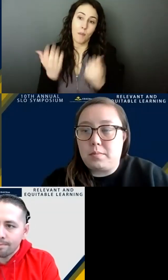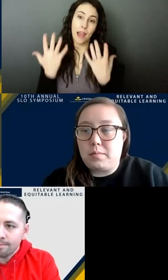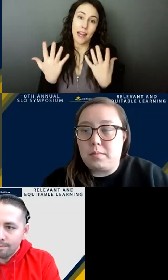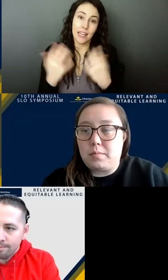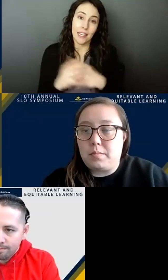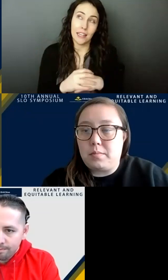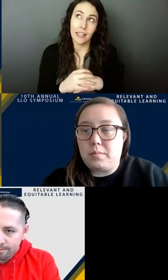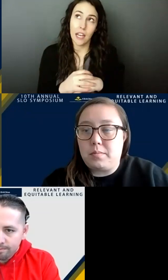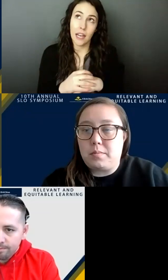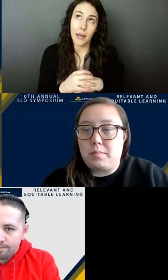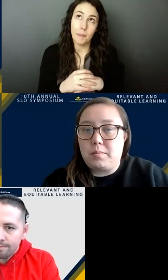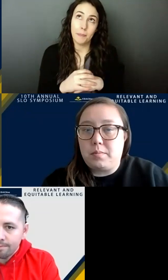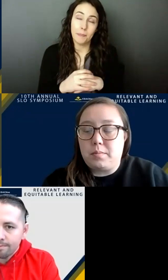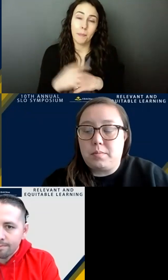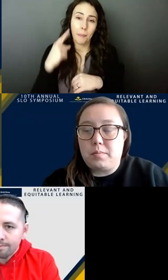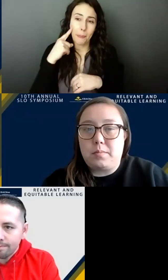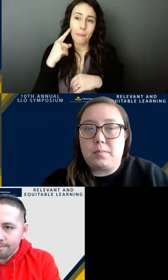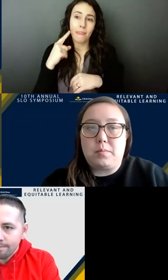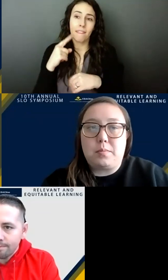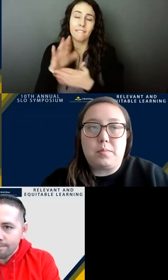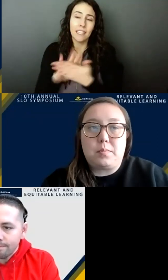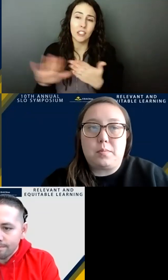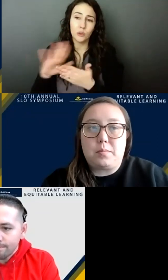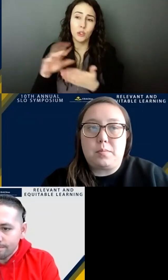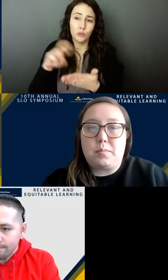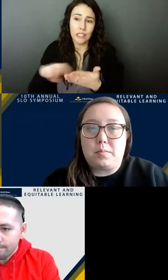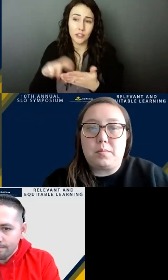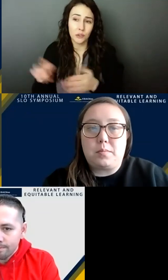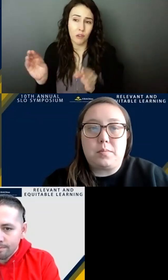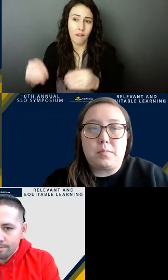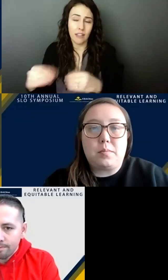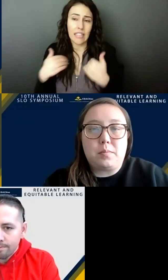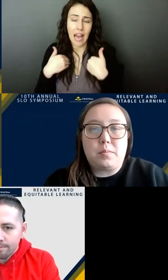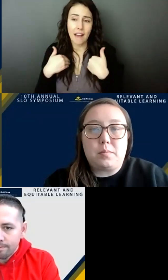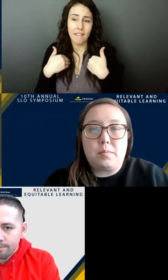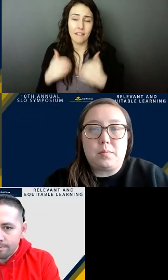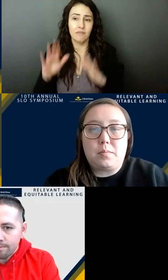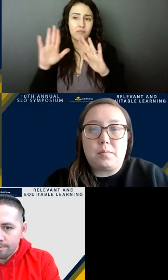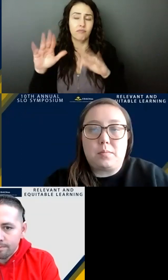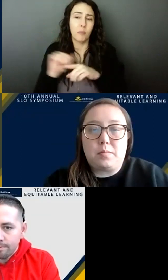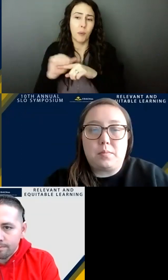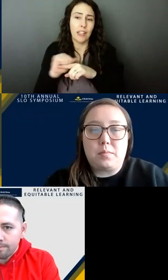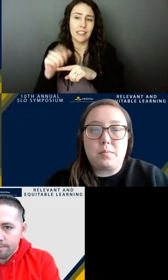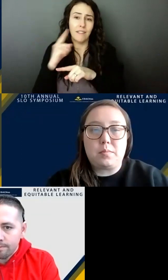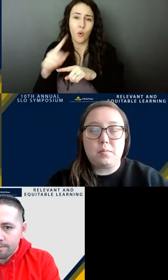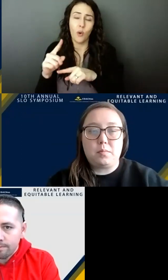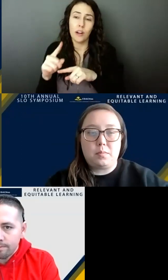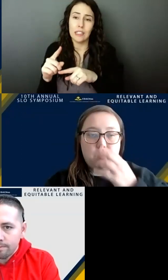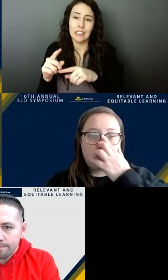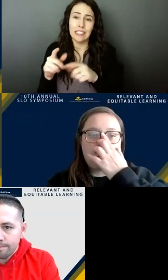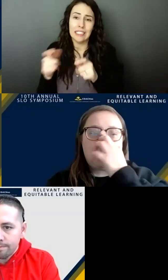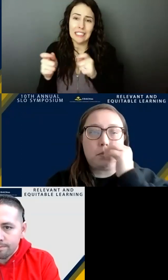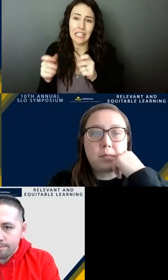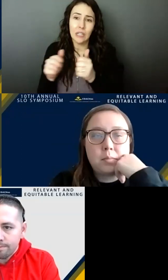I think the institutional research offices have fantastic practices for dealing with small ends. They do this all